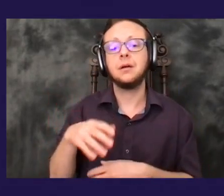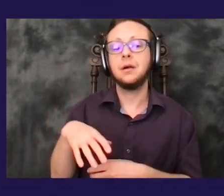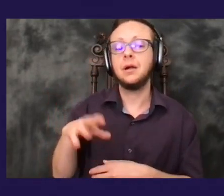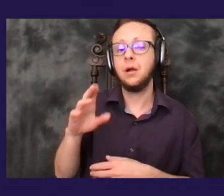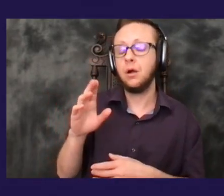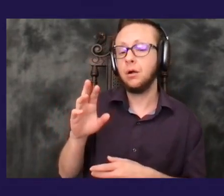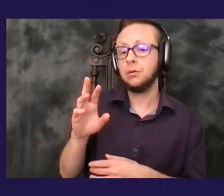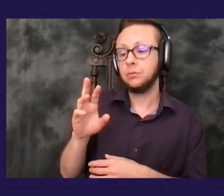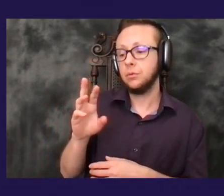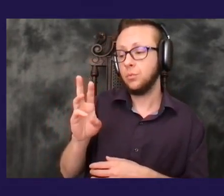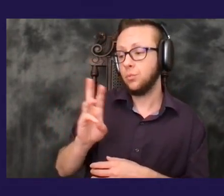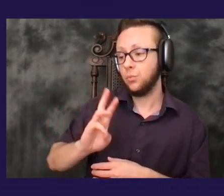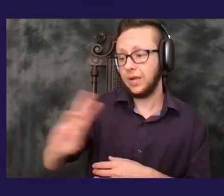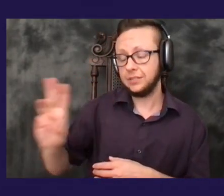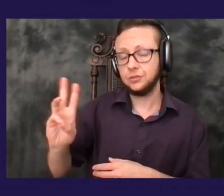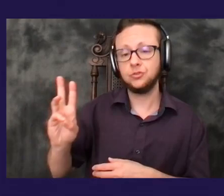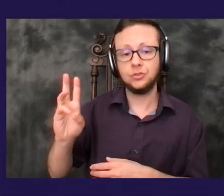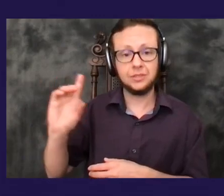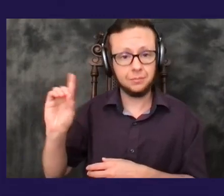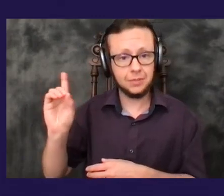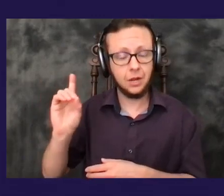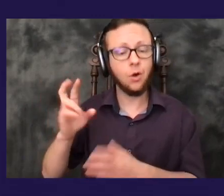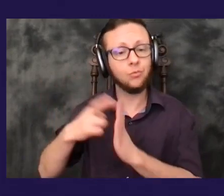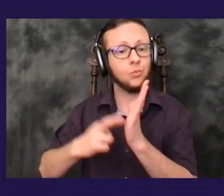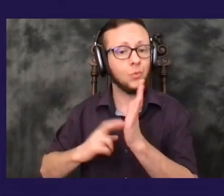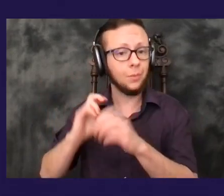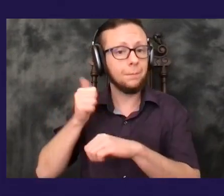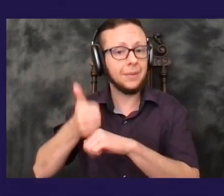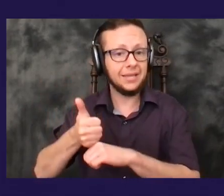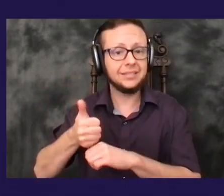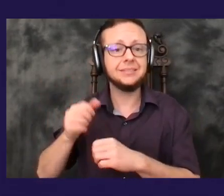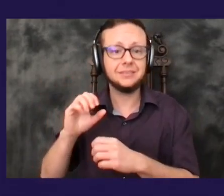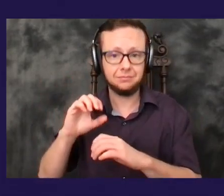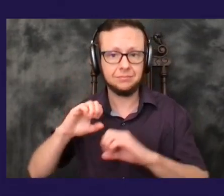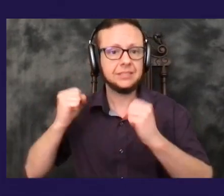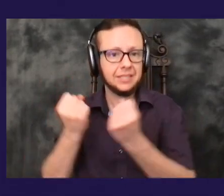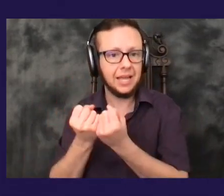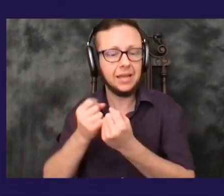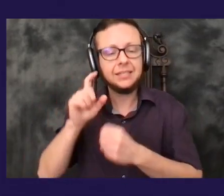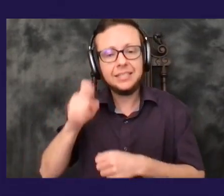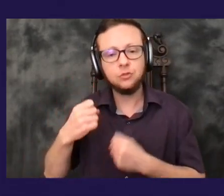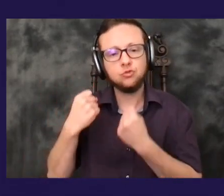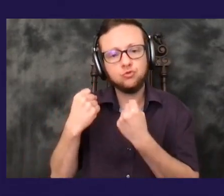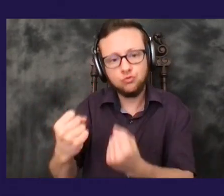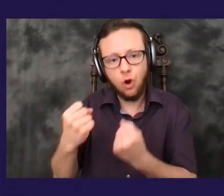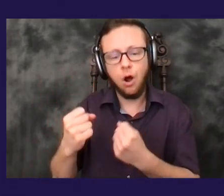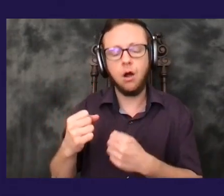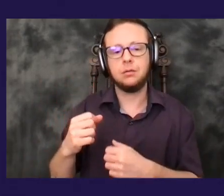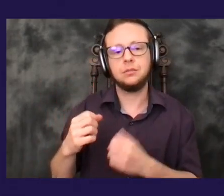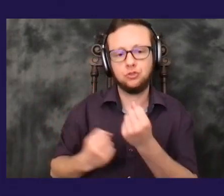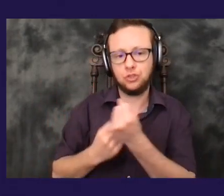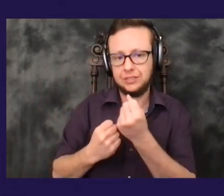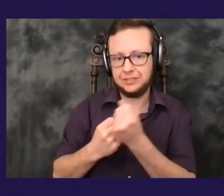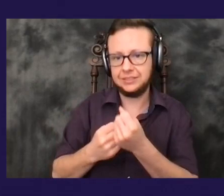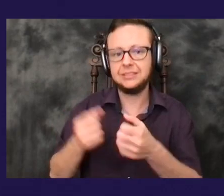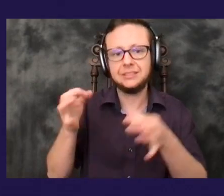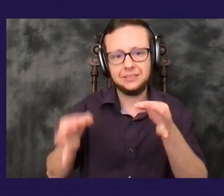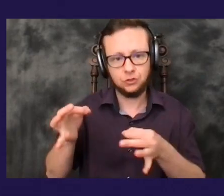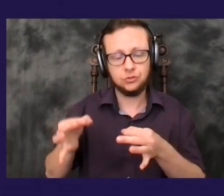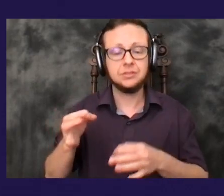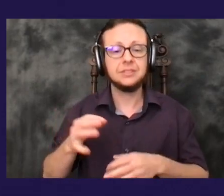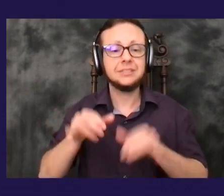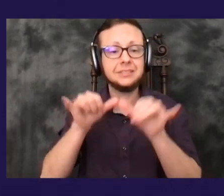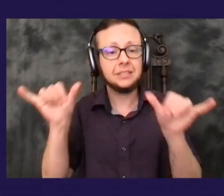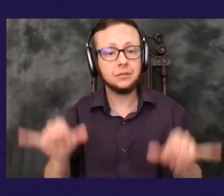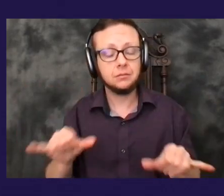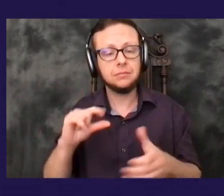democracies are rule-based societies. Therefore, we need a strong justice system to guarantee democracy and to ensure